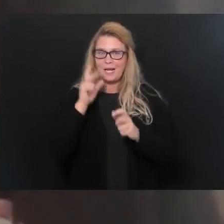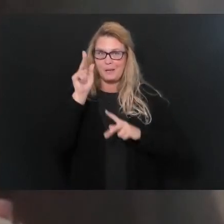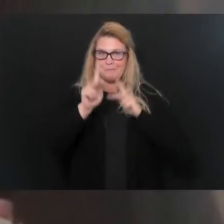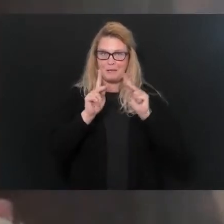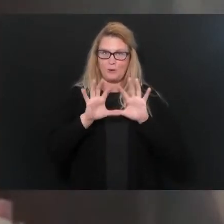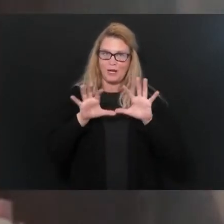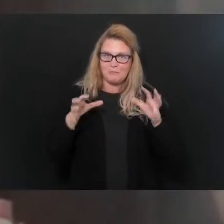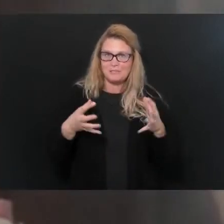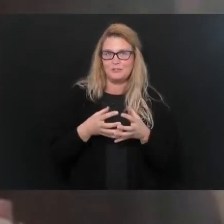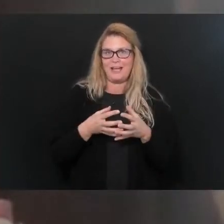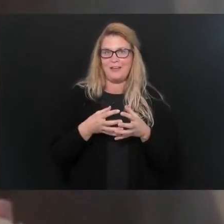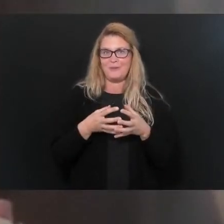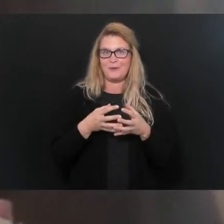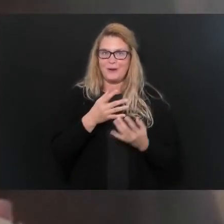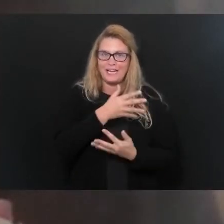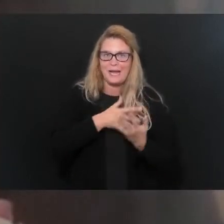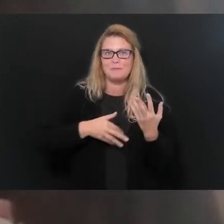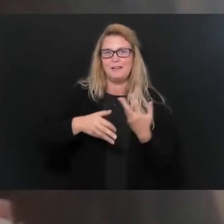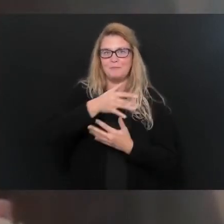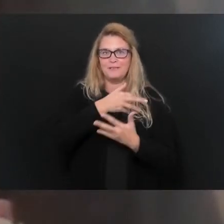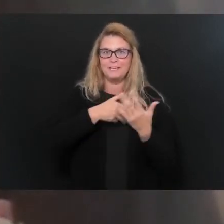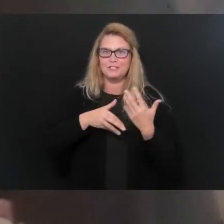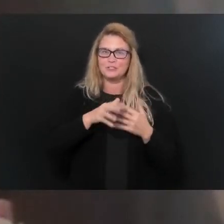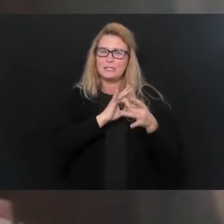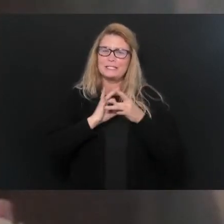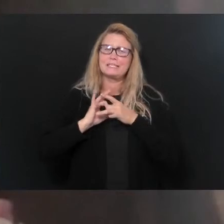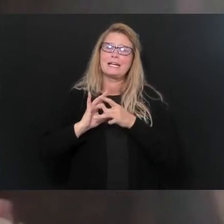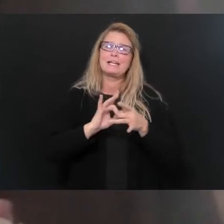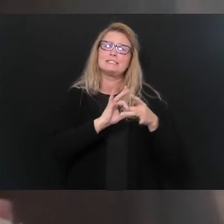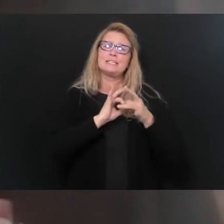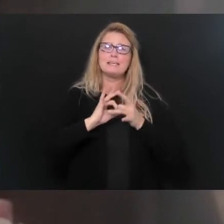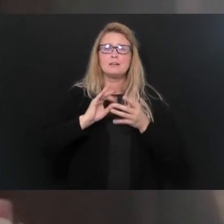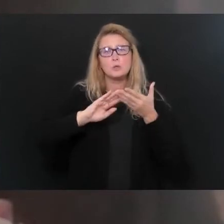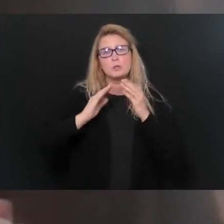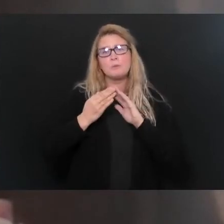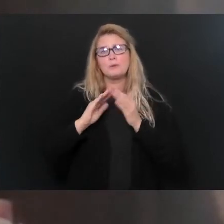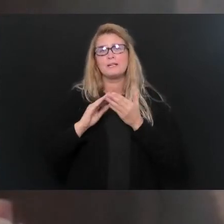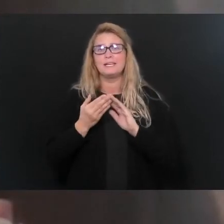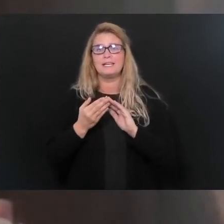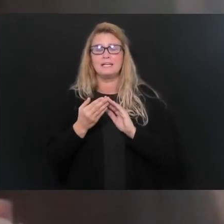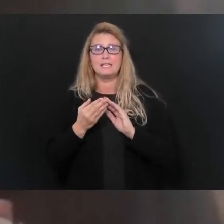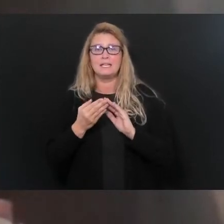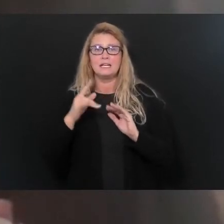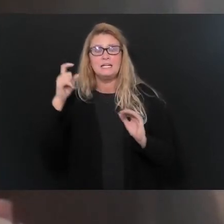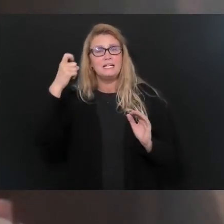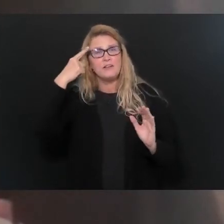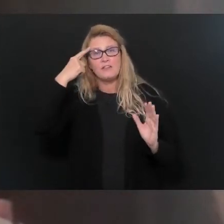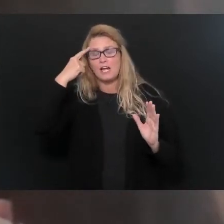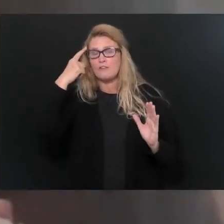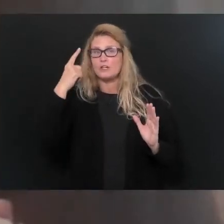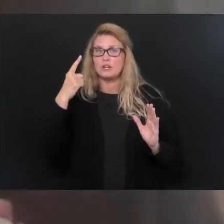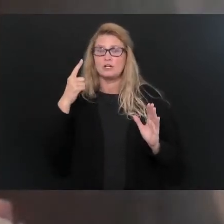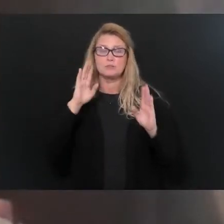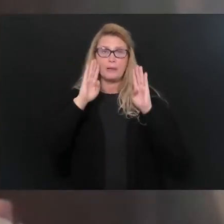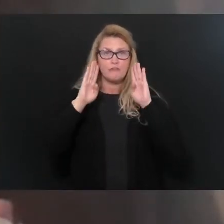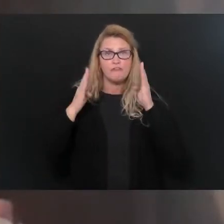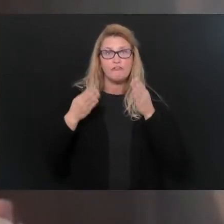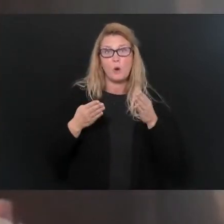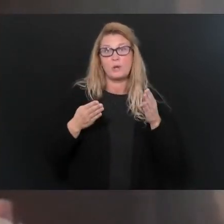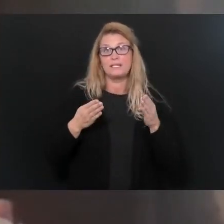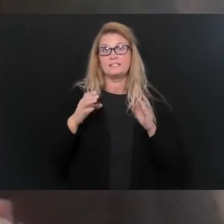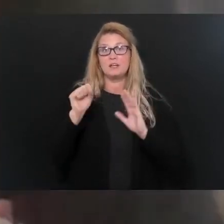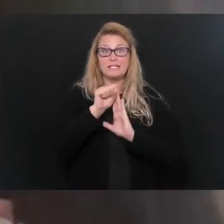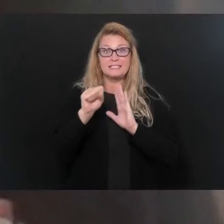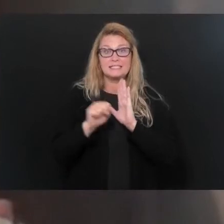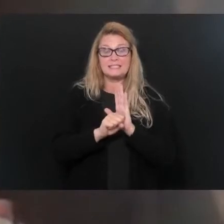and collaboration and connection and community, which the governor has really, been focused on keeping our